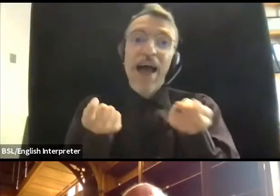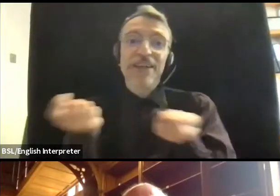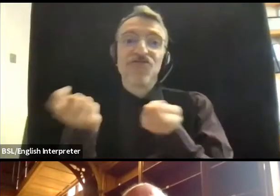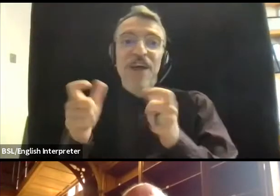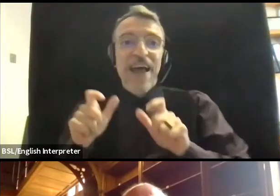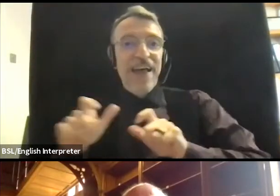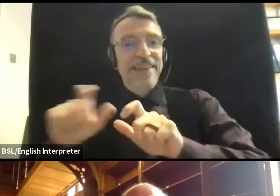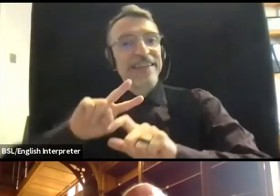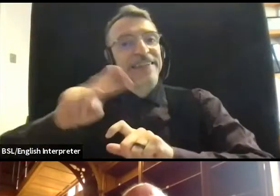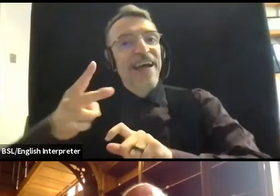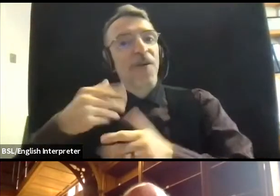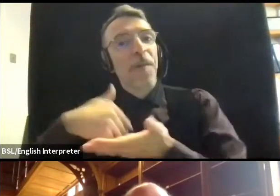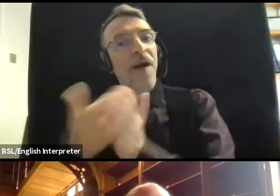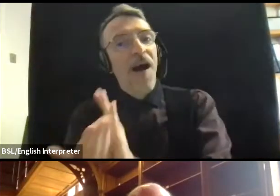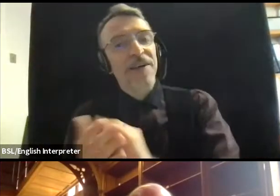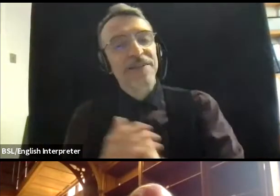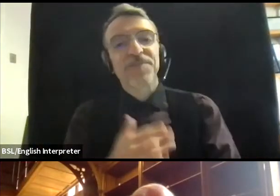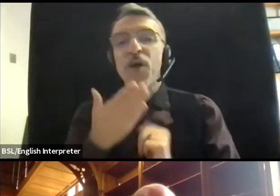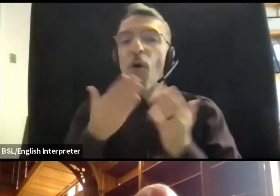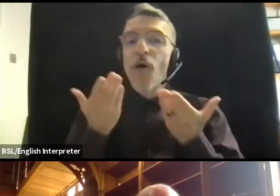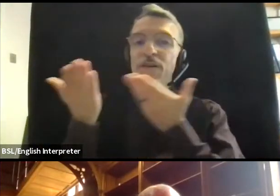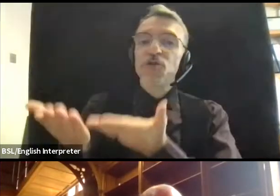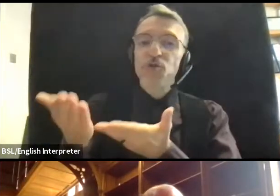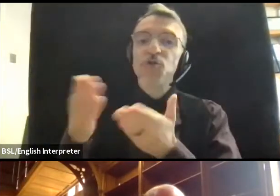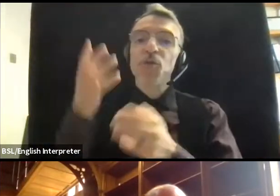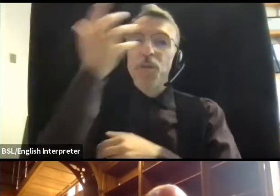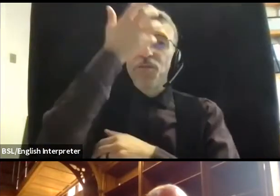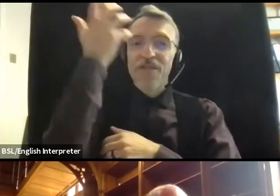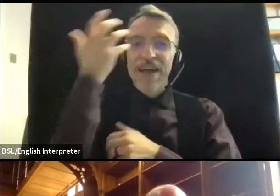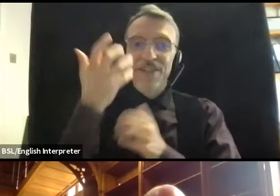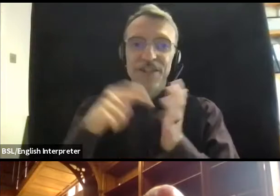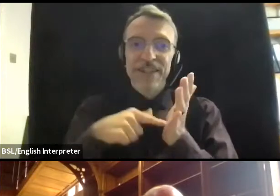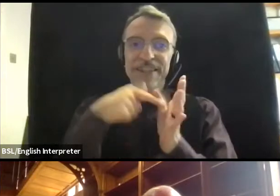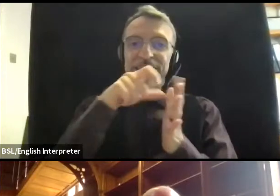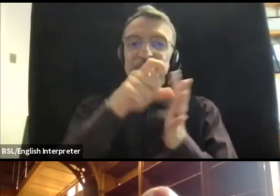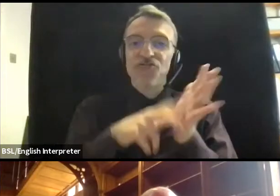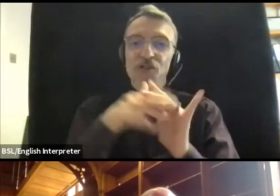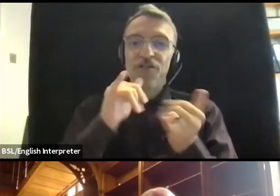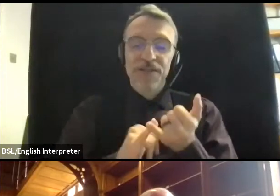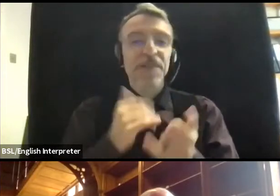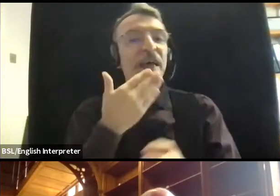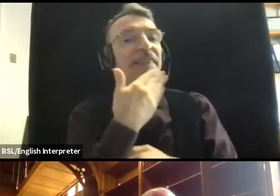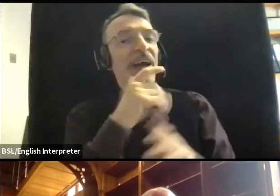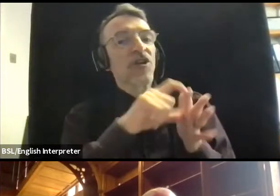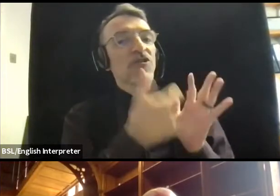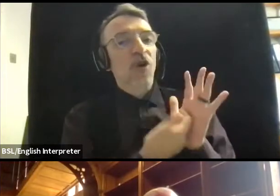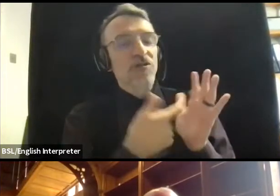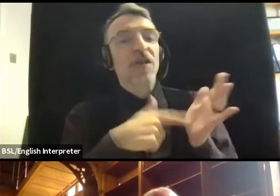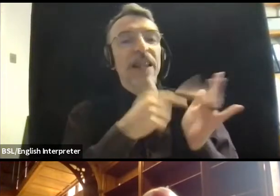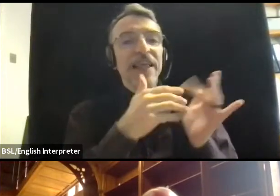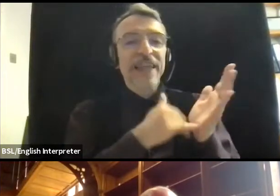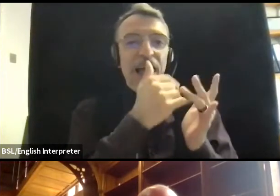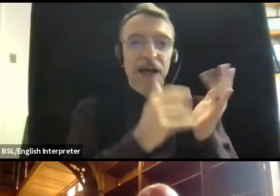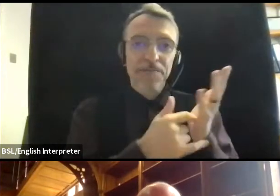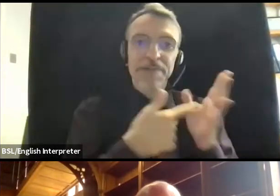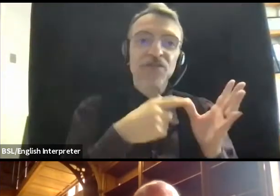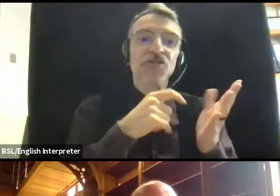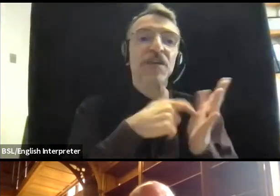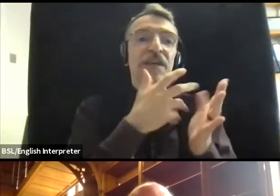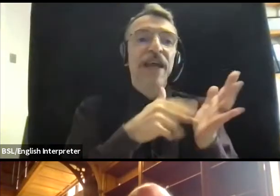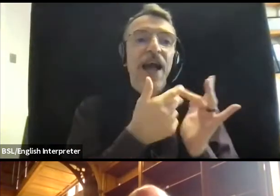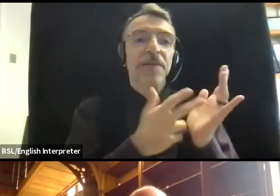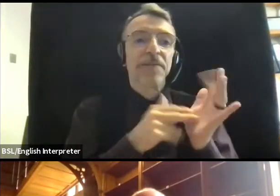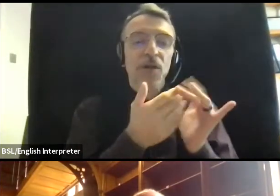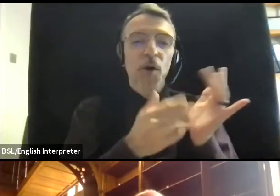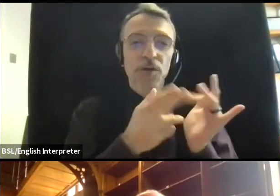yourself, Professor Tadros. Thank you so much. Thank you. Thank you so much, Dr. Lisa Cameron and Mr. Jim Shannon, for kindly co-chairing this